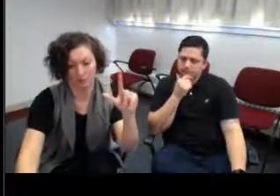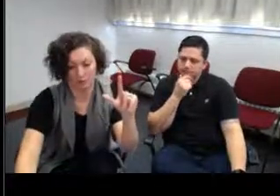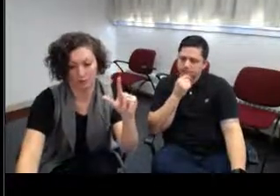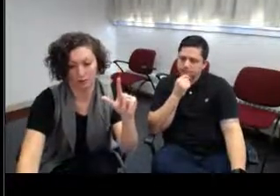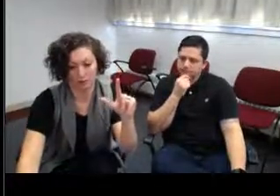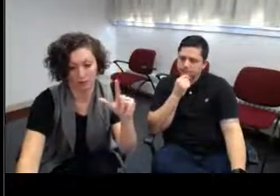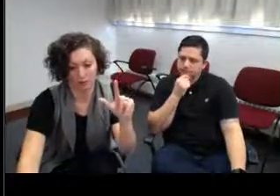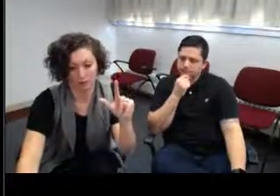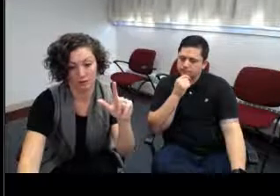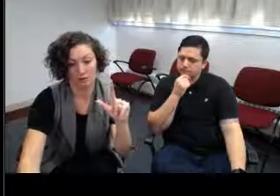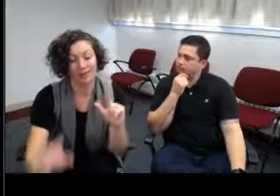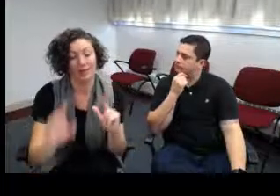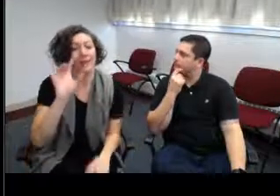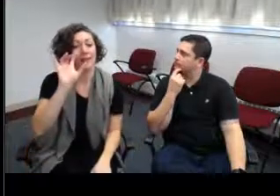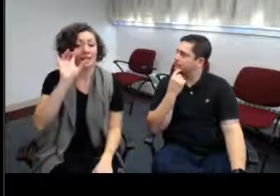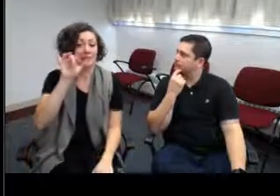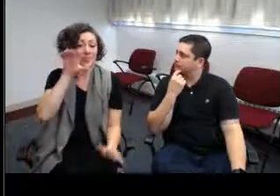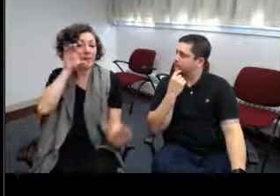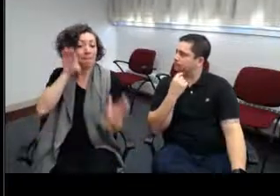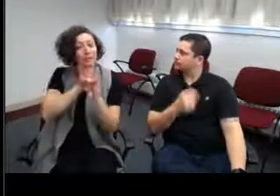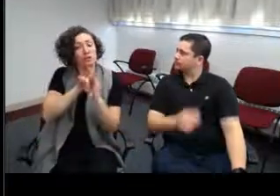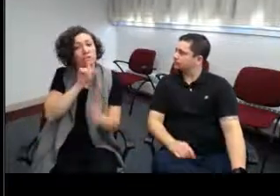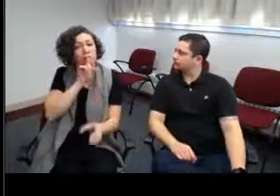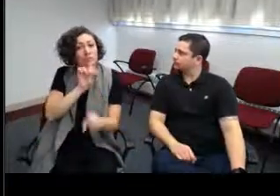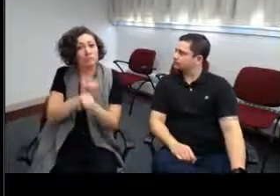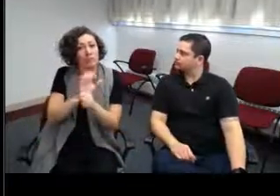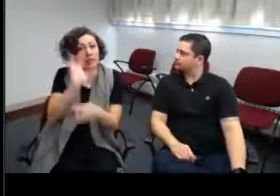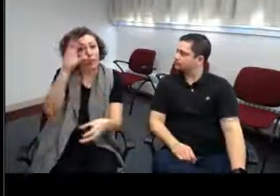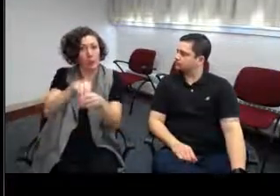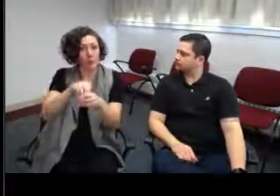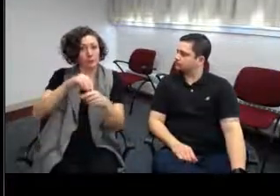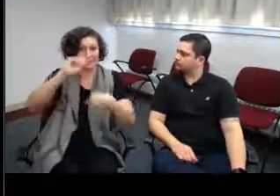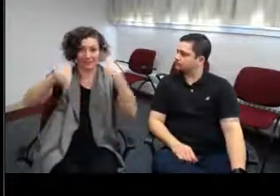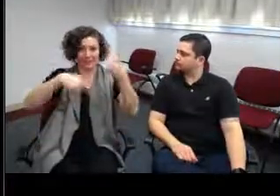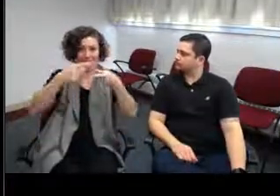You can see the top left box here.